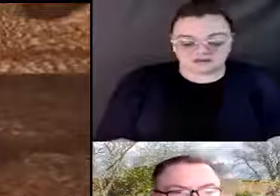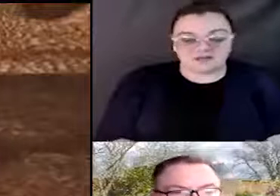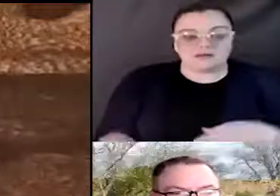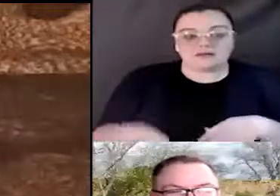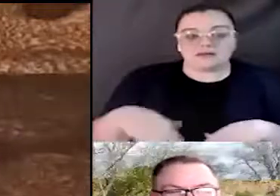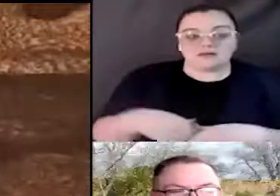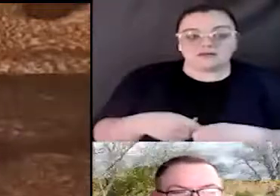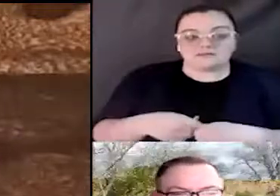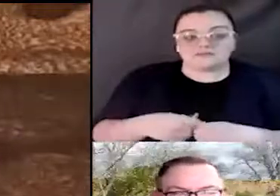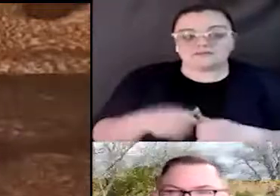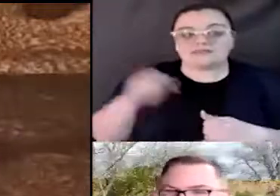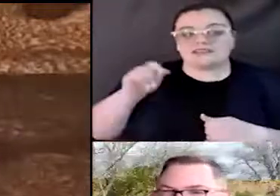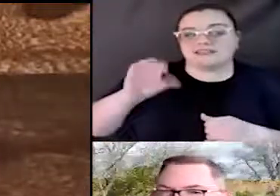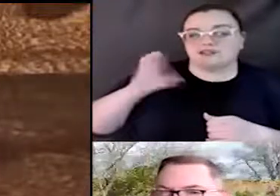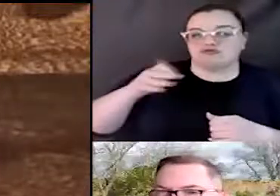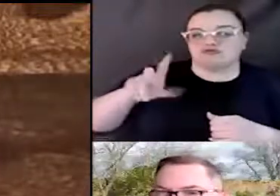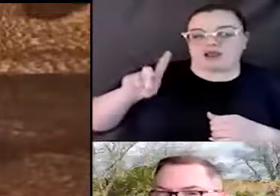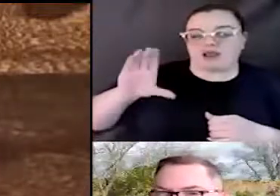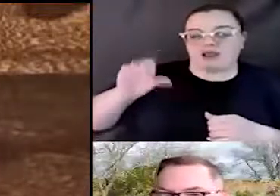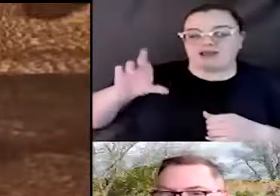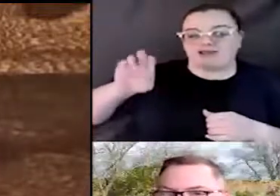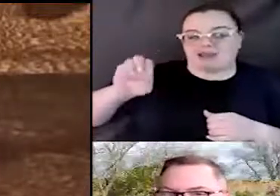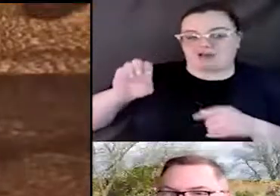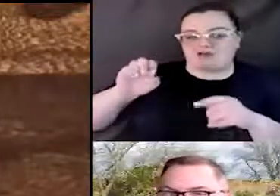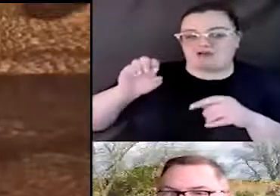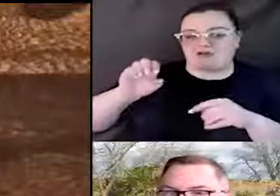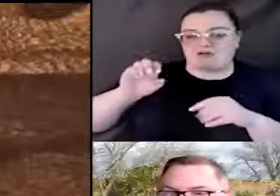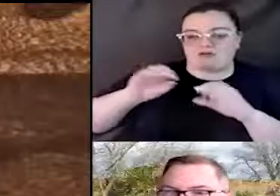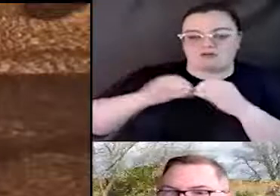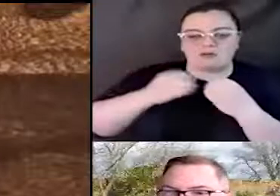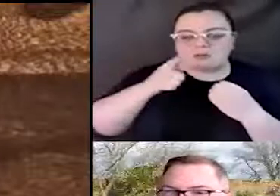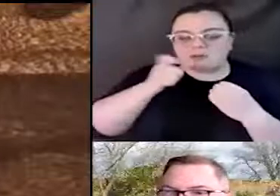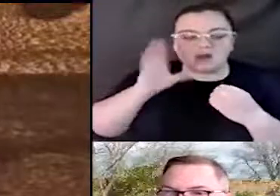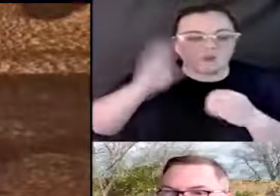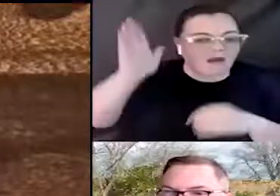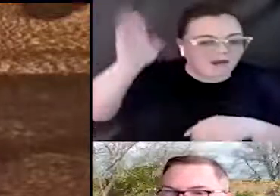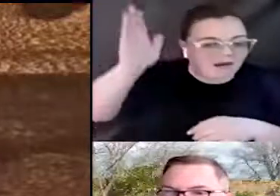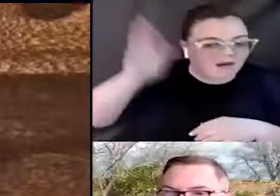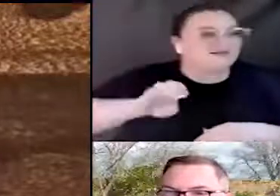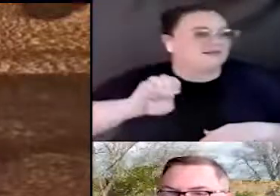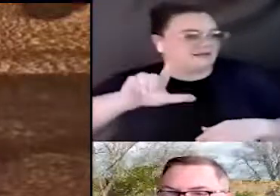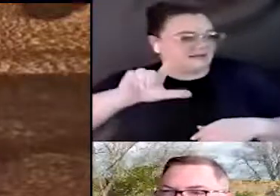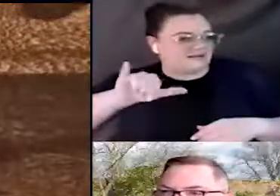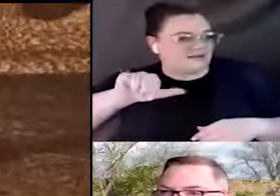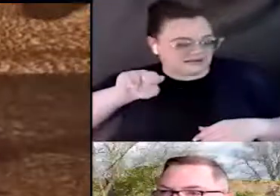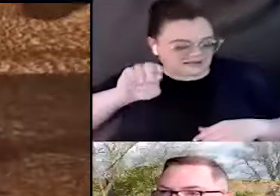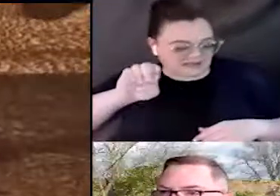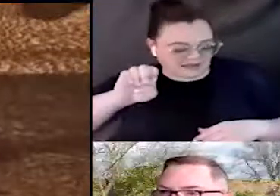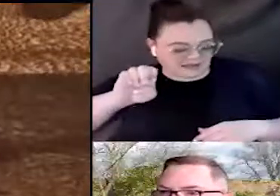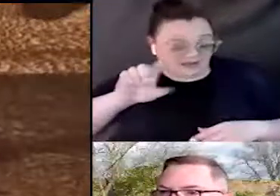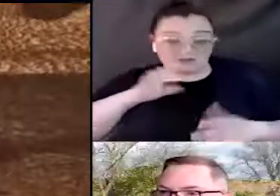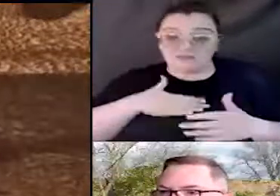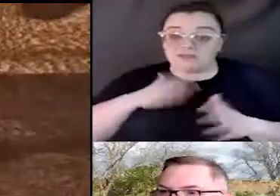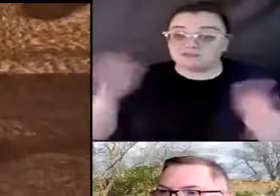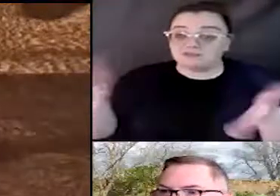Hively, which is a childcare organization, and who's going to be presenting for Hively? It's going to be Elaine Trueblood. Elaine, please take yourself